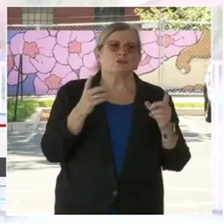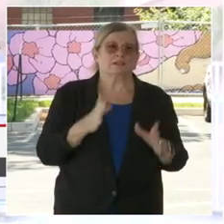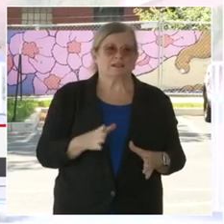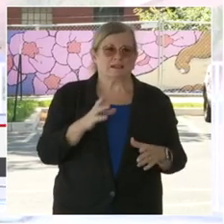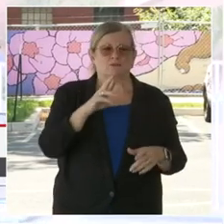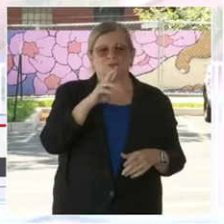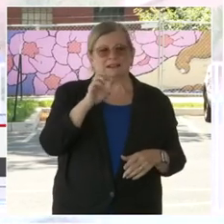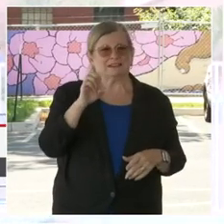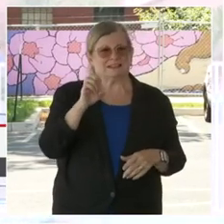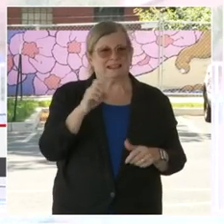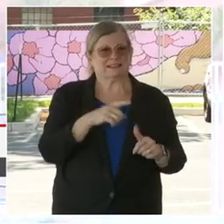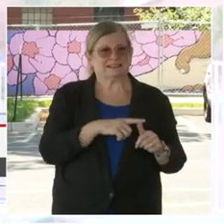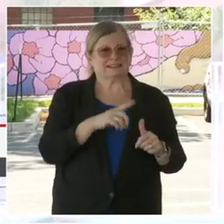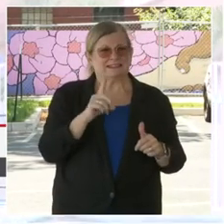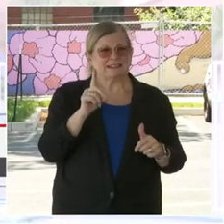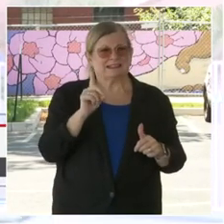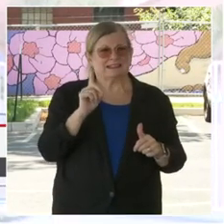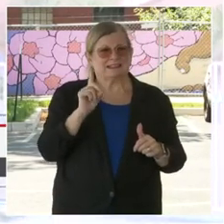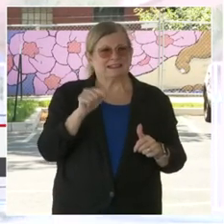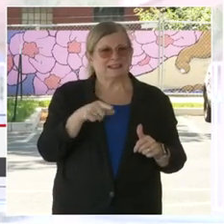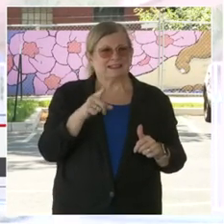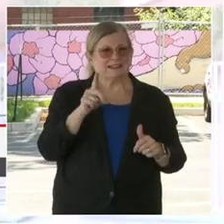DMPED, Sarosh Apedzwala.